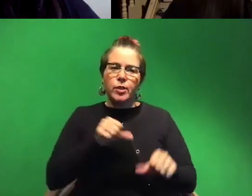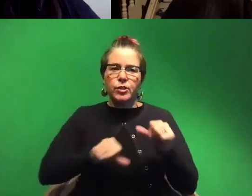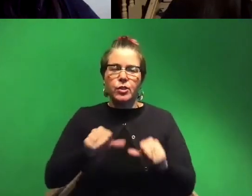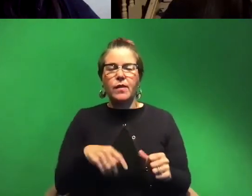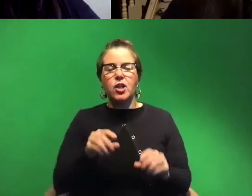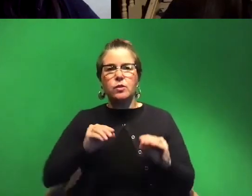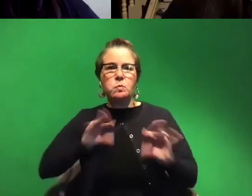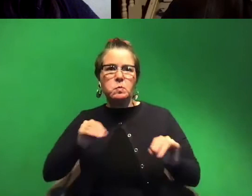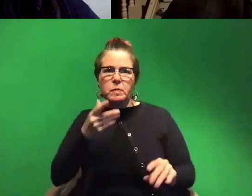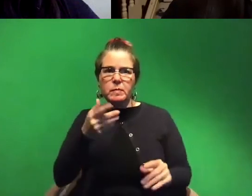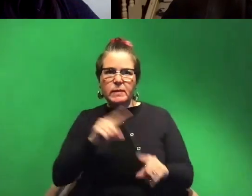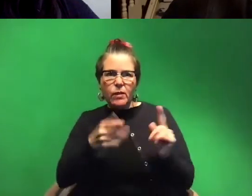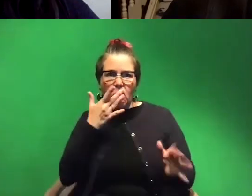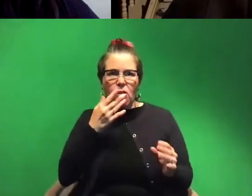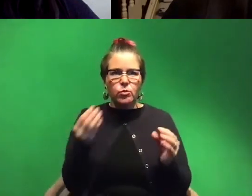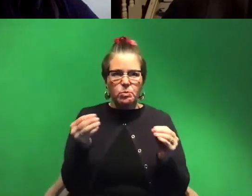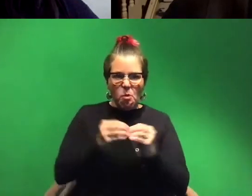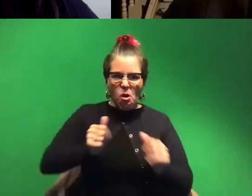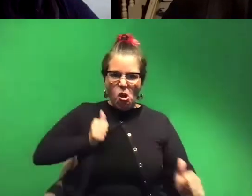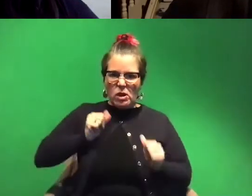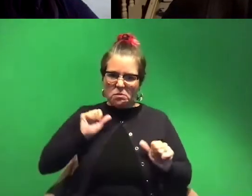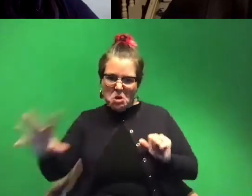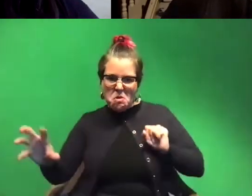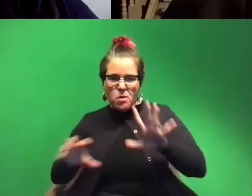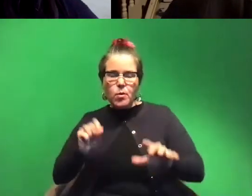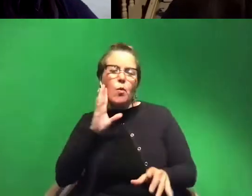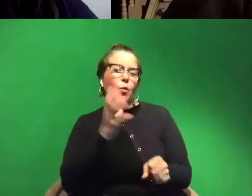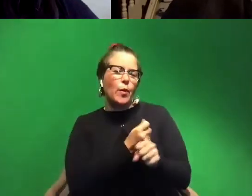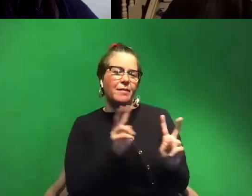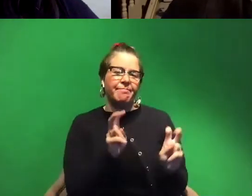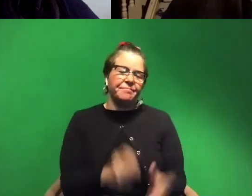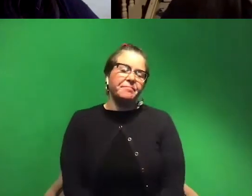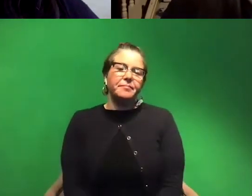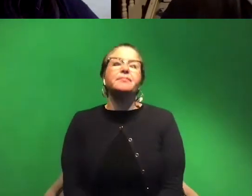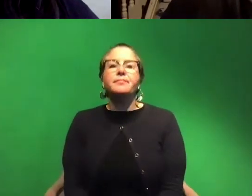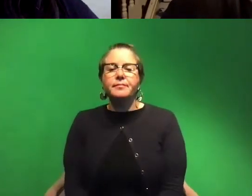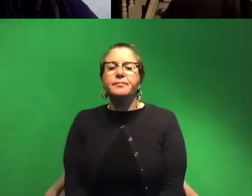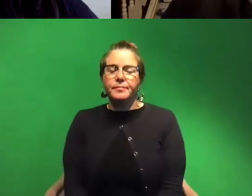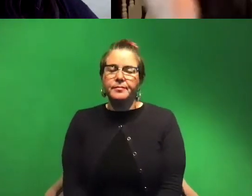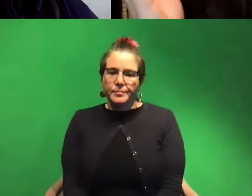colors, and whoever's got the most aggressive color strobe pattern wins. Yep.